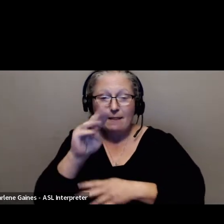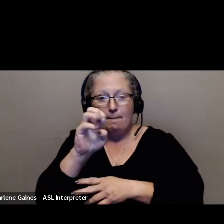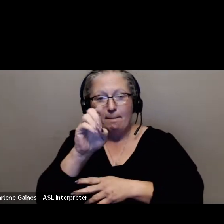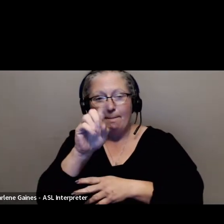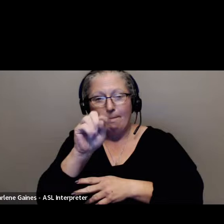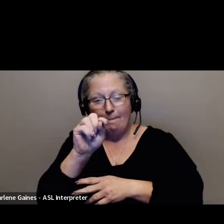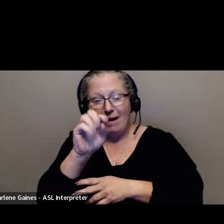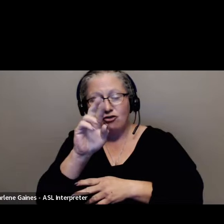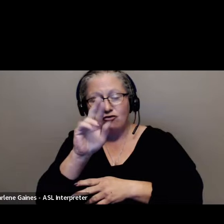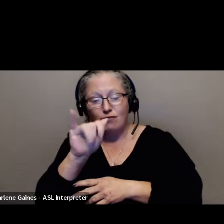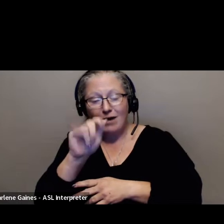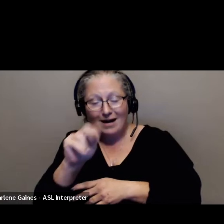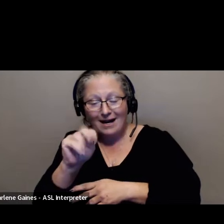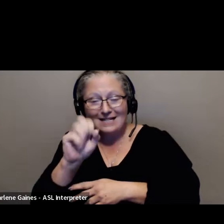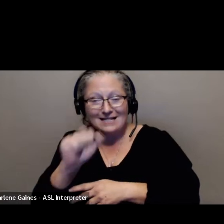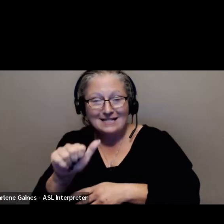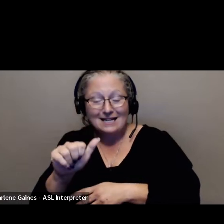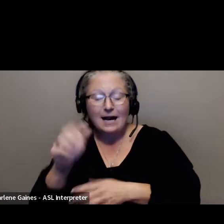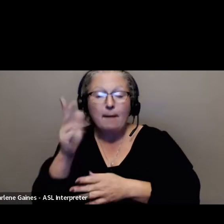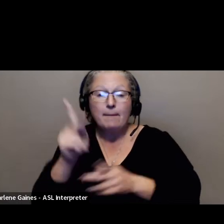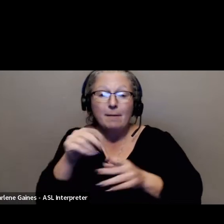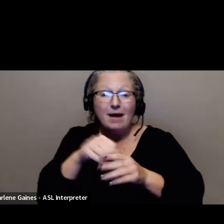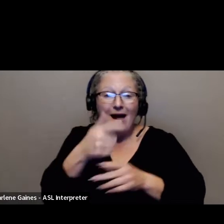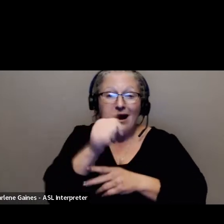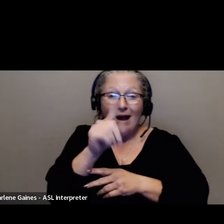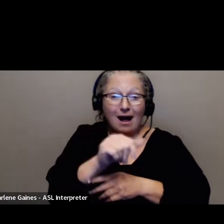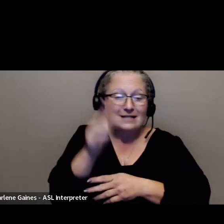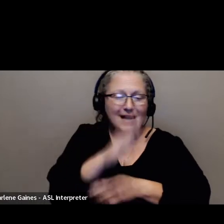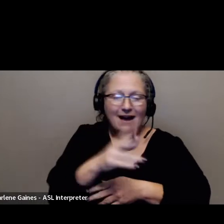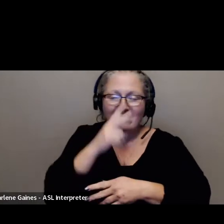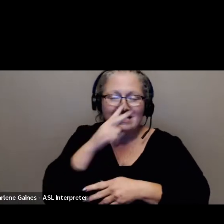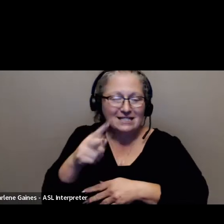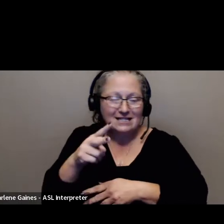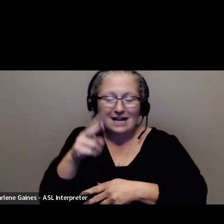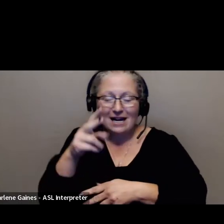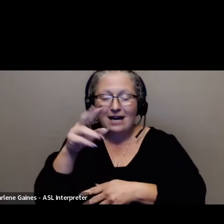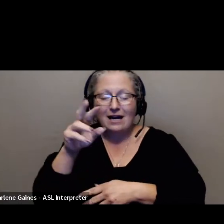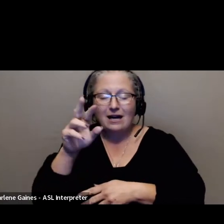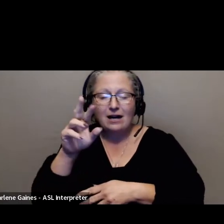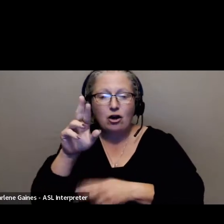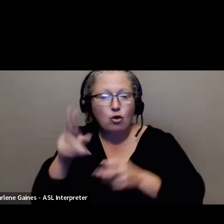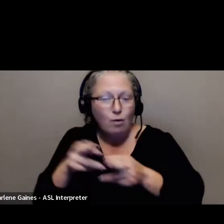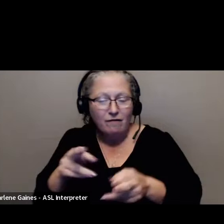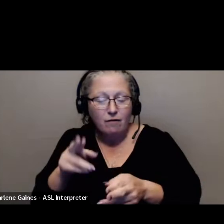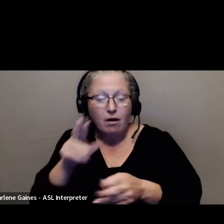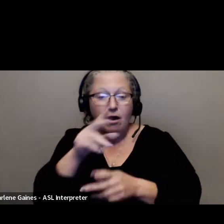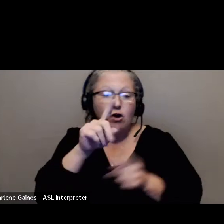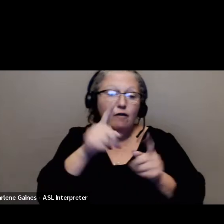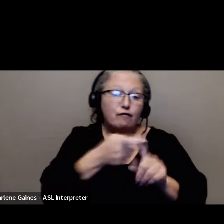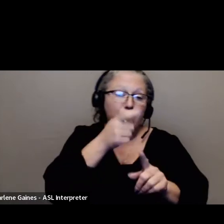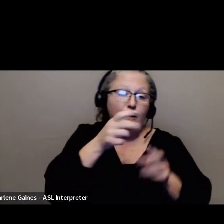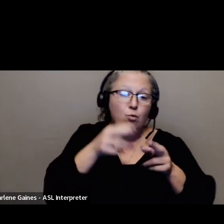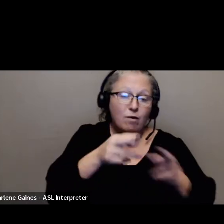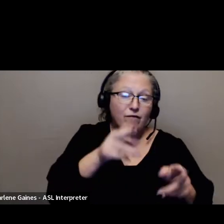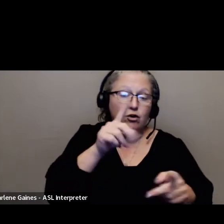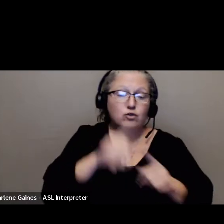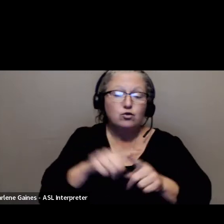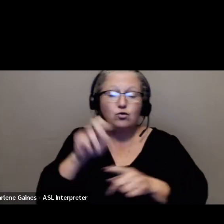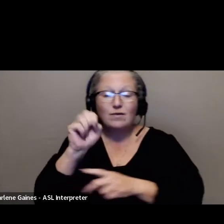there are Palestinians in Gaza who have never seen the Jordan River. From the river to the sea implies freedom of movement and freedom to